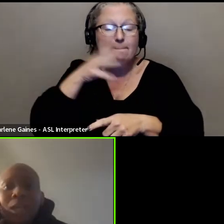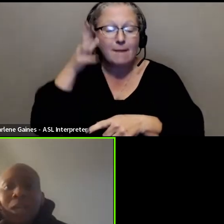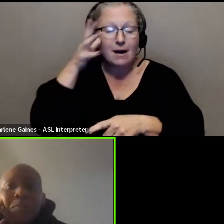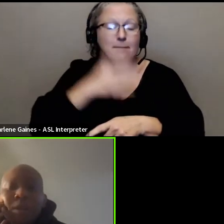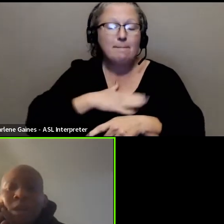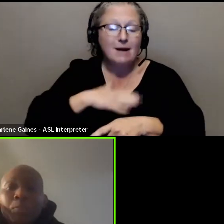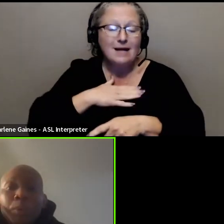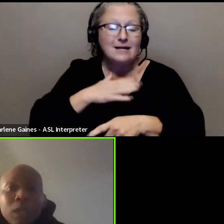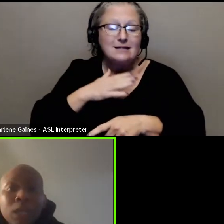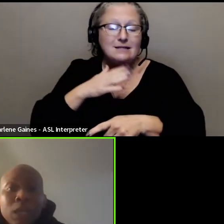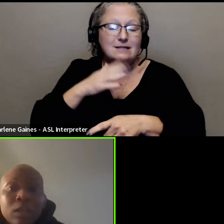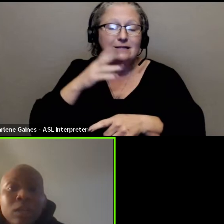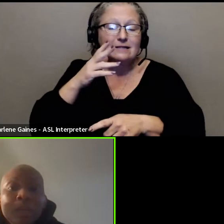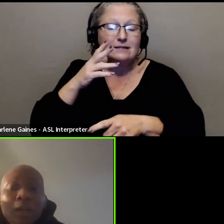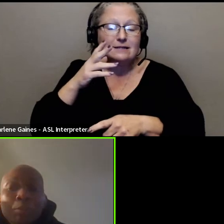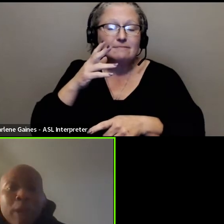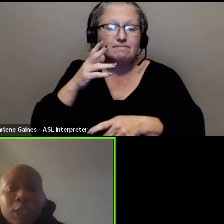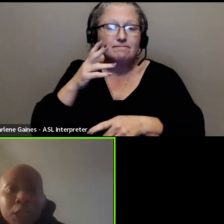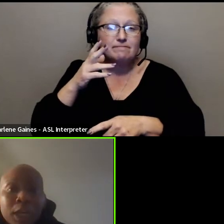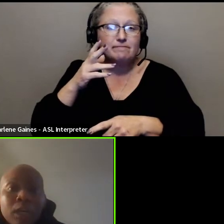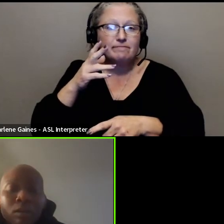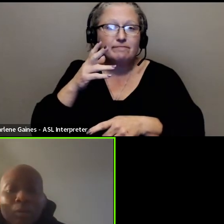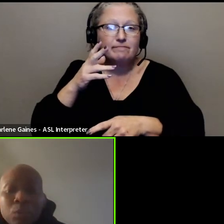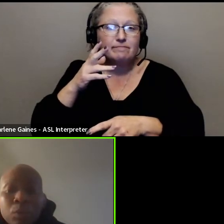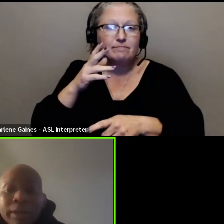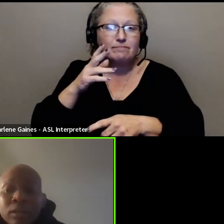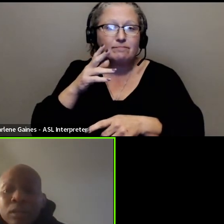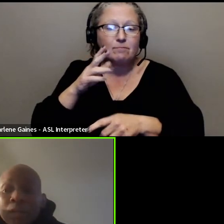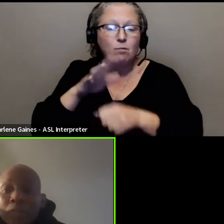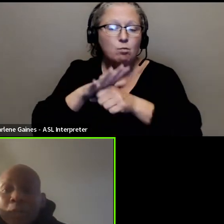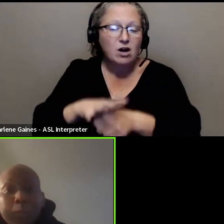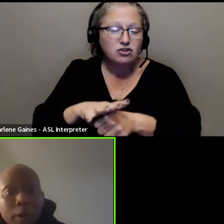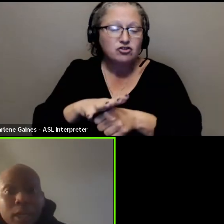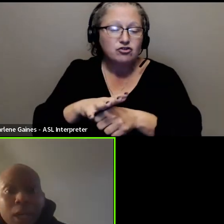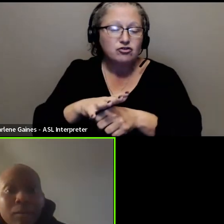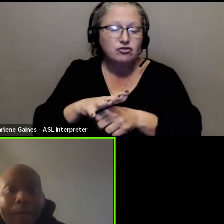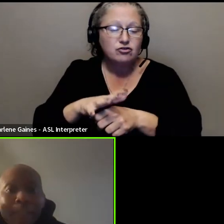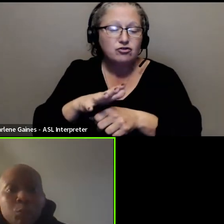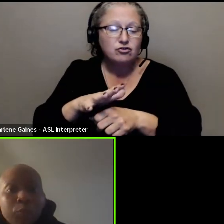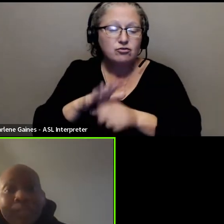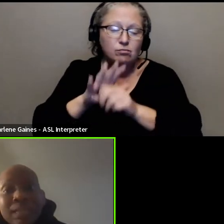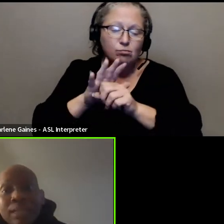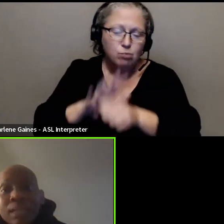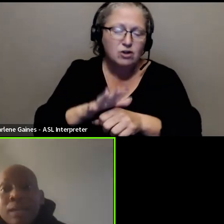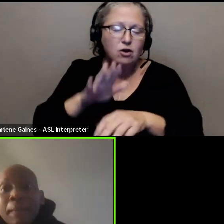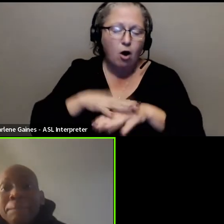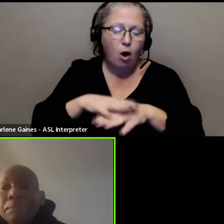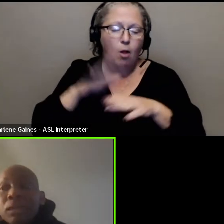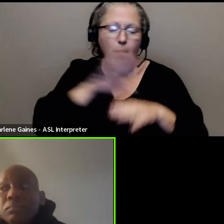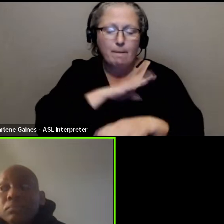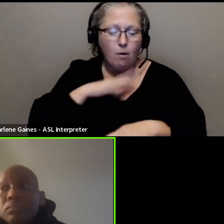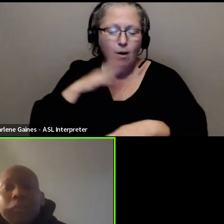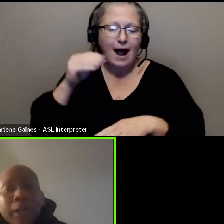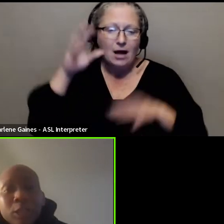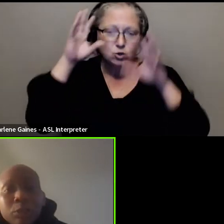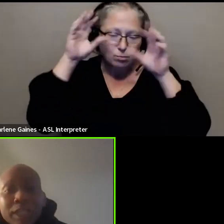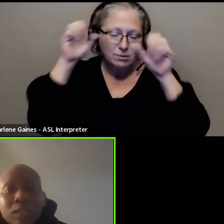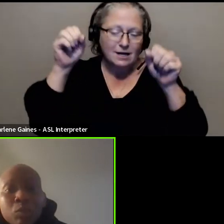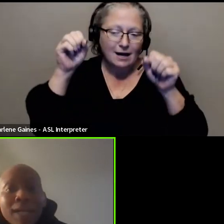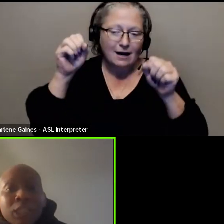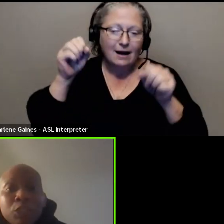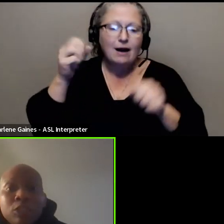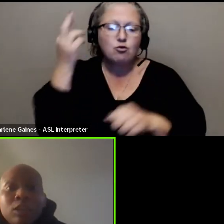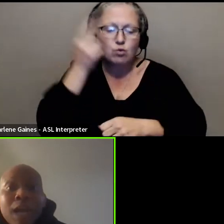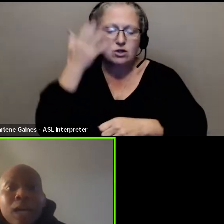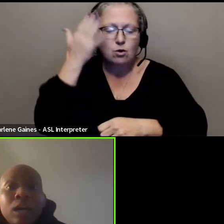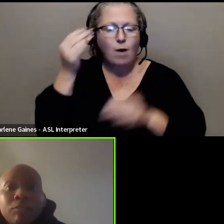please keep putting pressure on the board and our superintendent. There's a reason